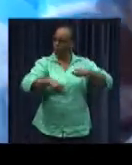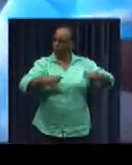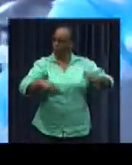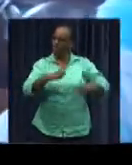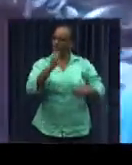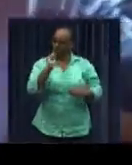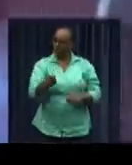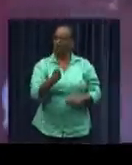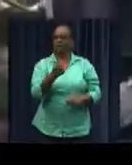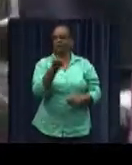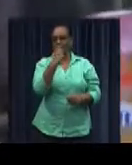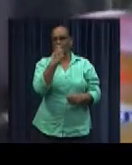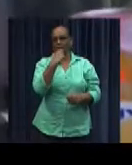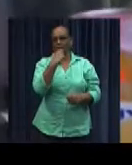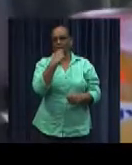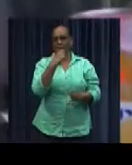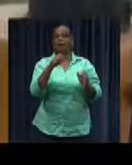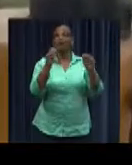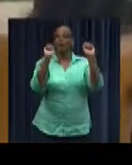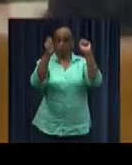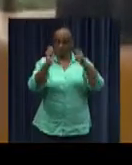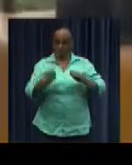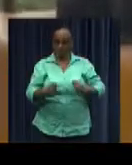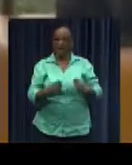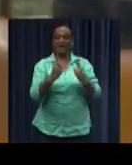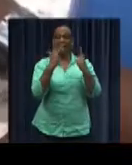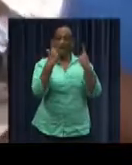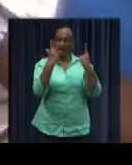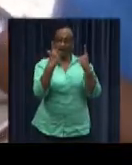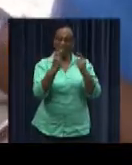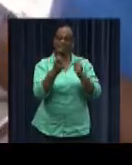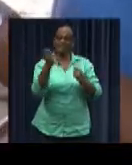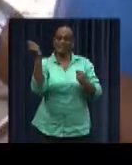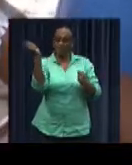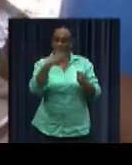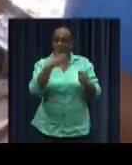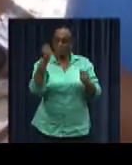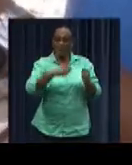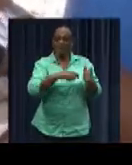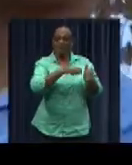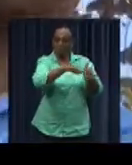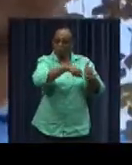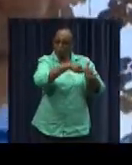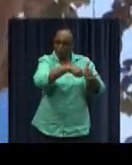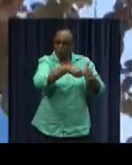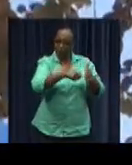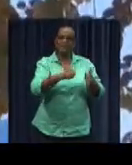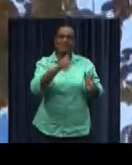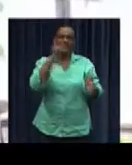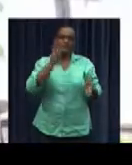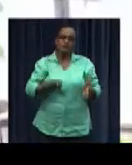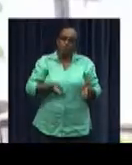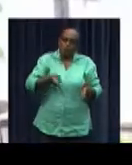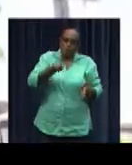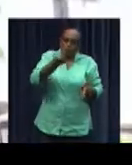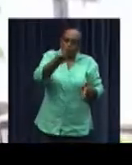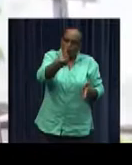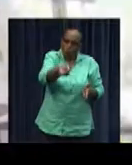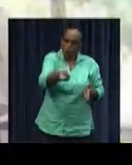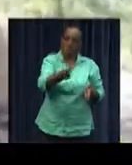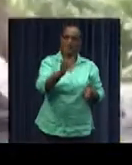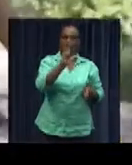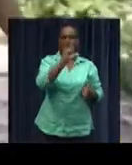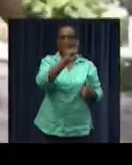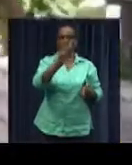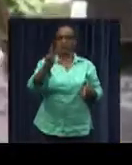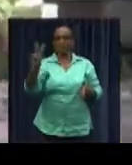and eat good quality food. The results of the 18-month project were presented yesterday to